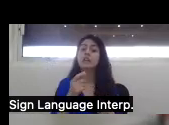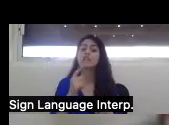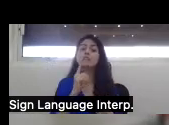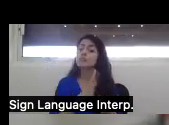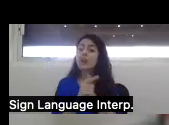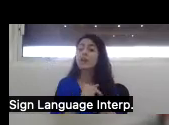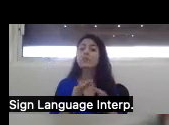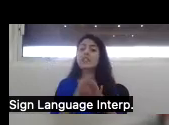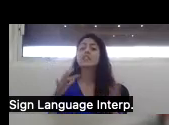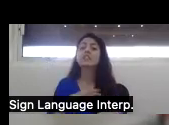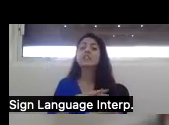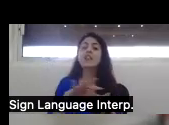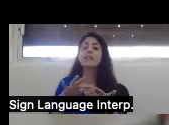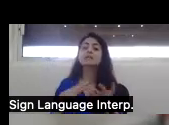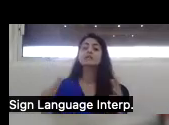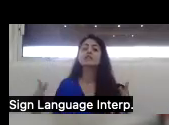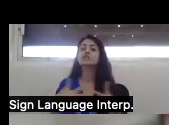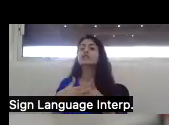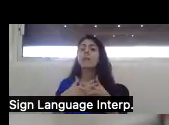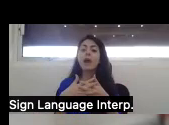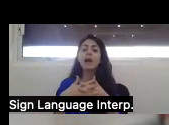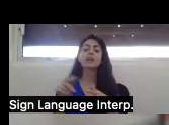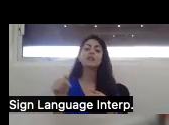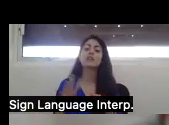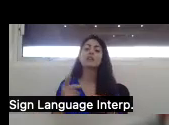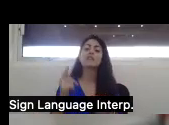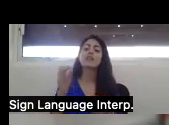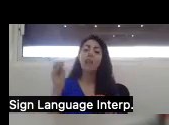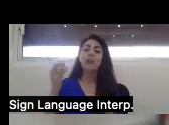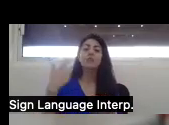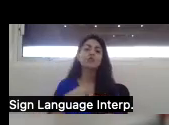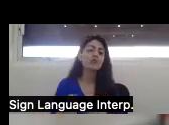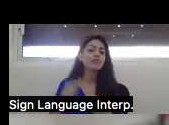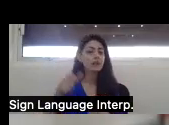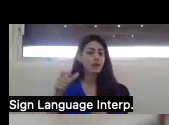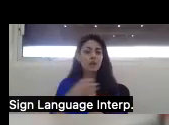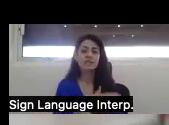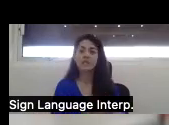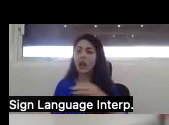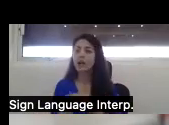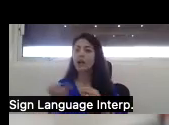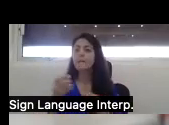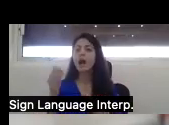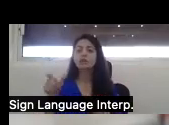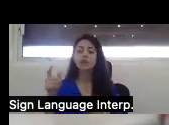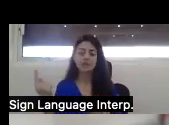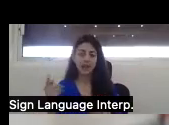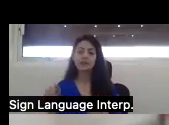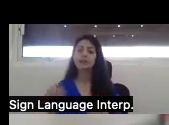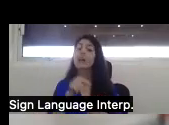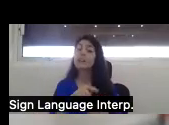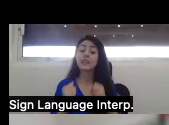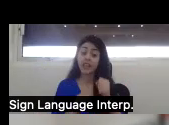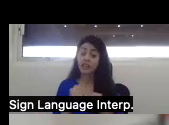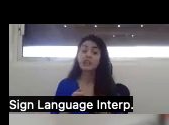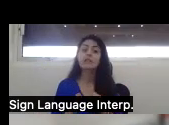Training Corporation has offers various free training programs for people with different types of disability to help them qualify